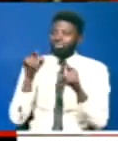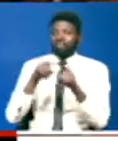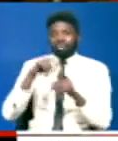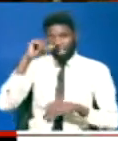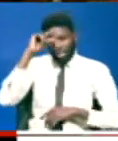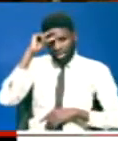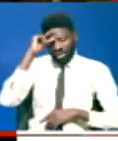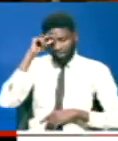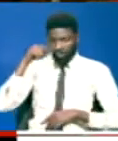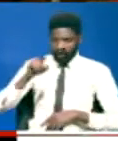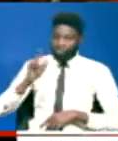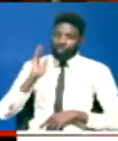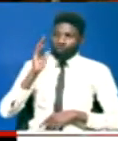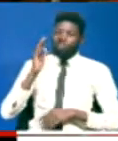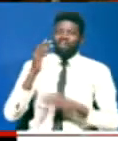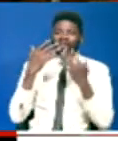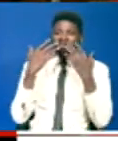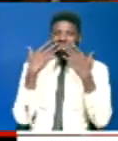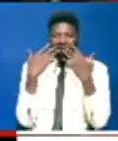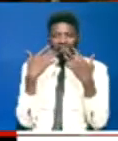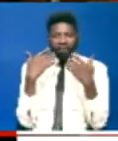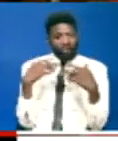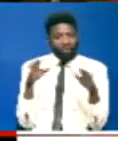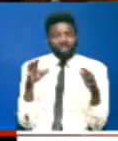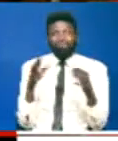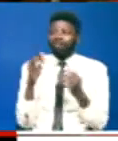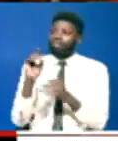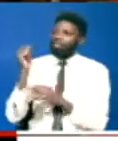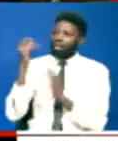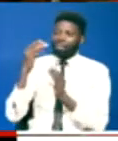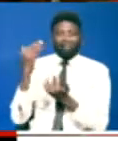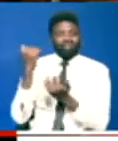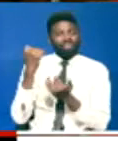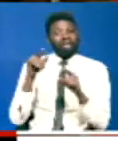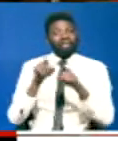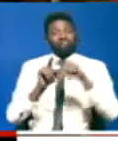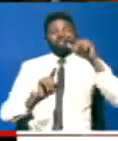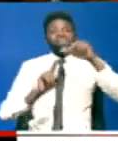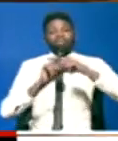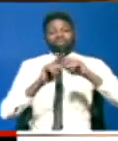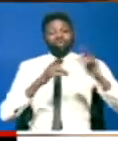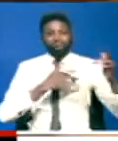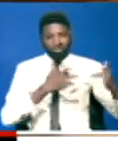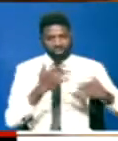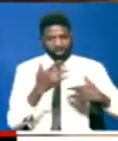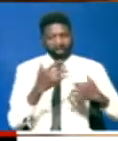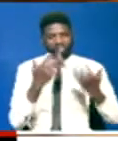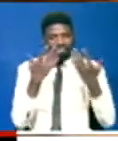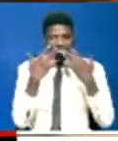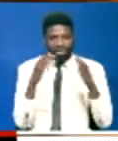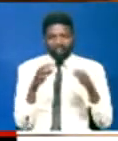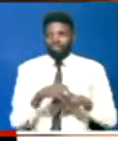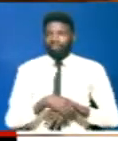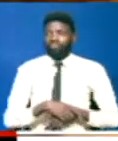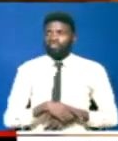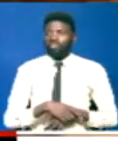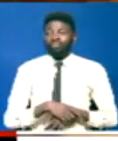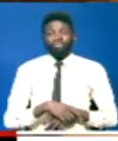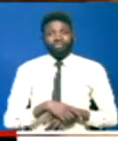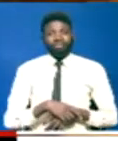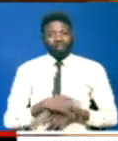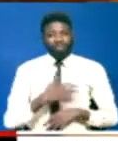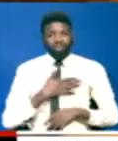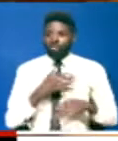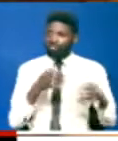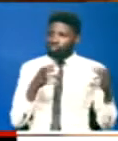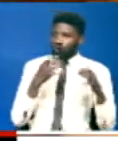to finalize this, that Kenyans should anticipate, because it has elicited a bit of concern as well? Basically, from our end, we